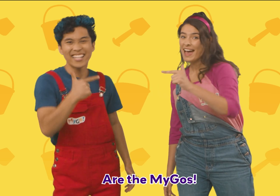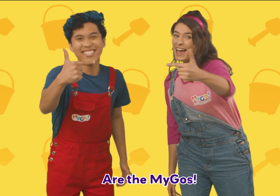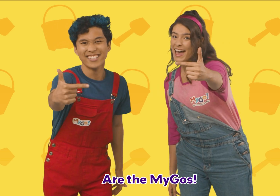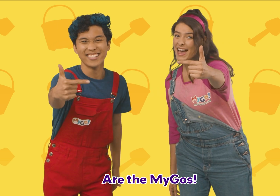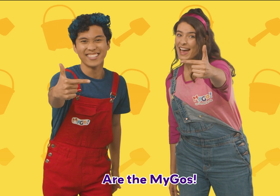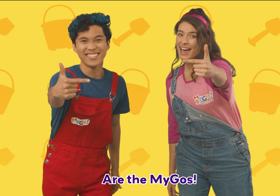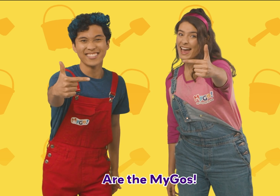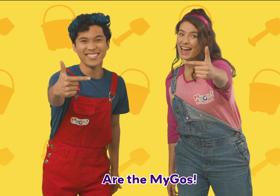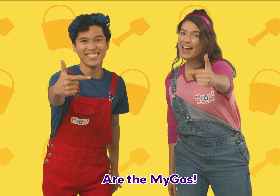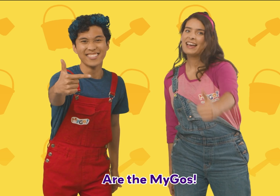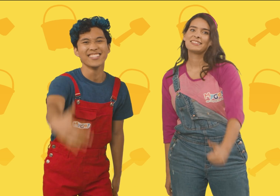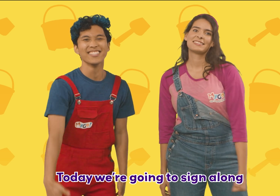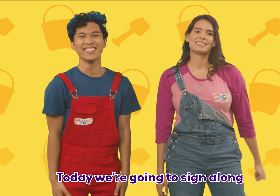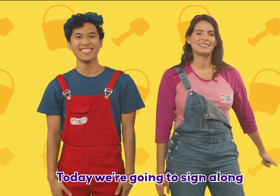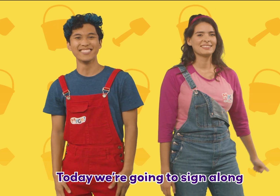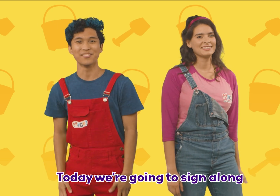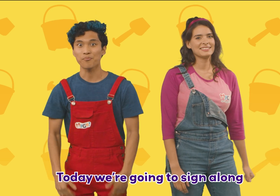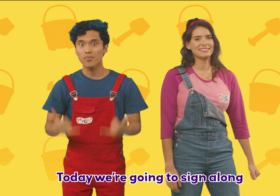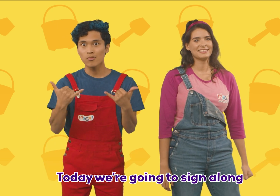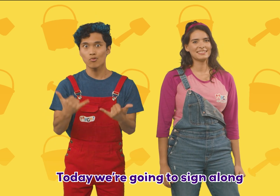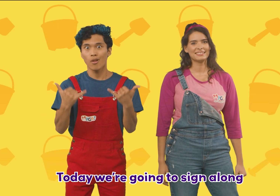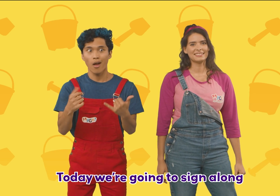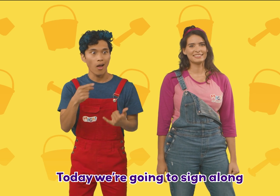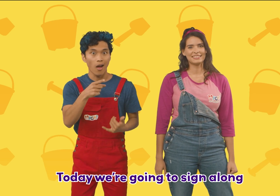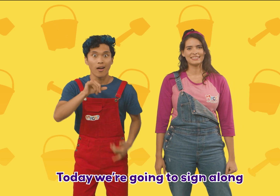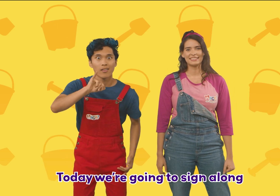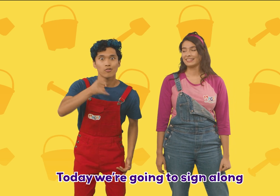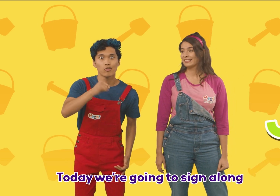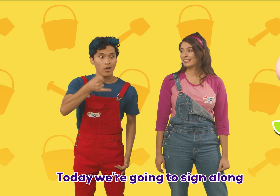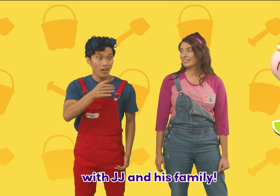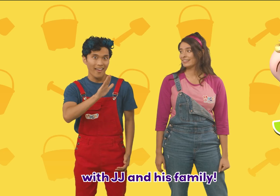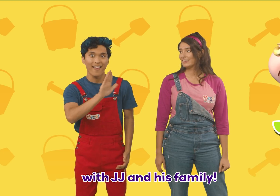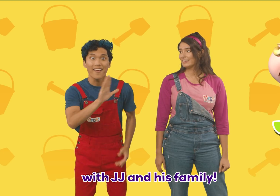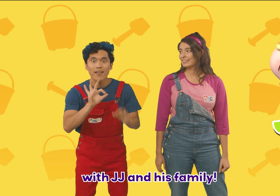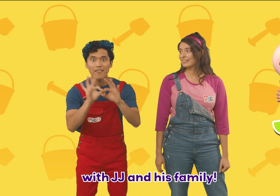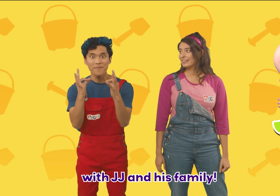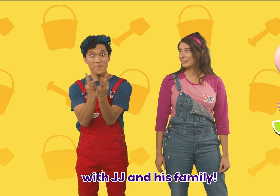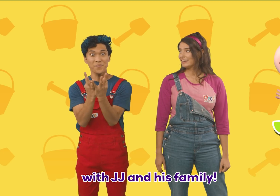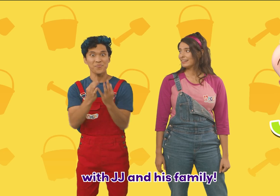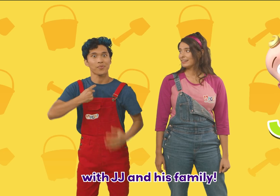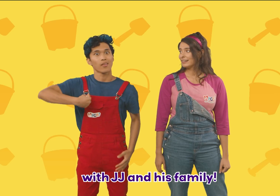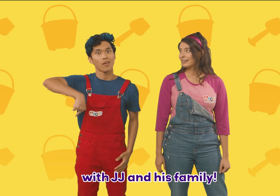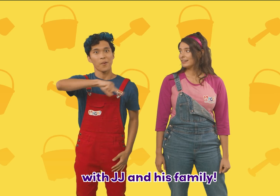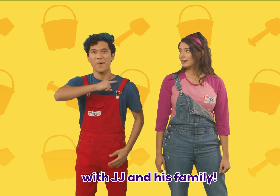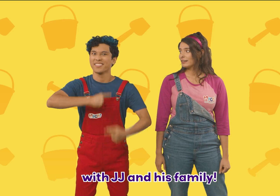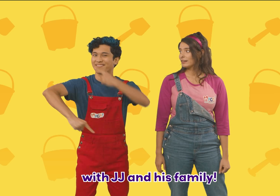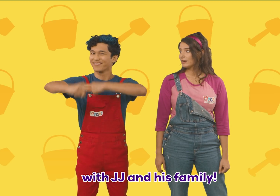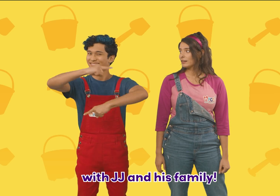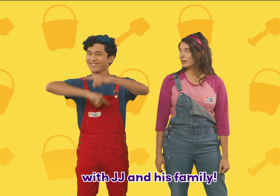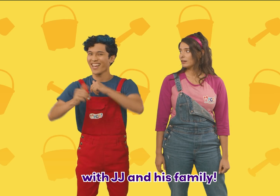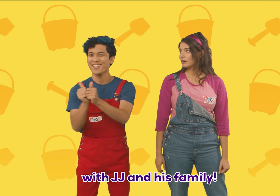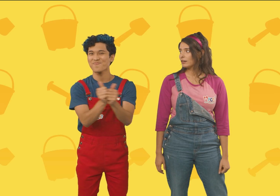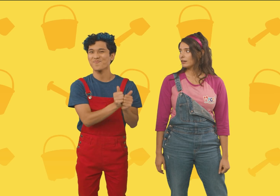are the MyGos. Today, we're gonna sign along with JJ and his family